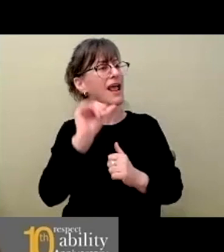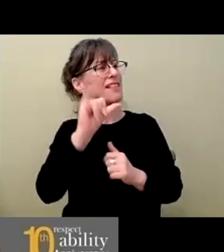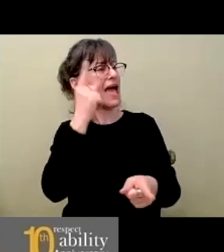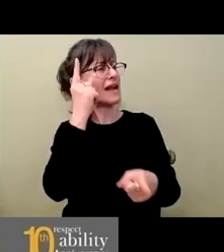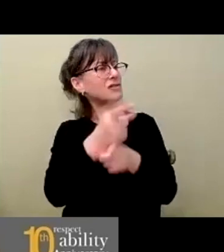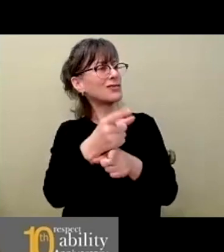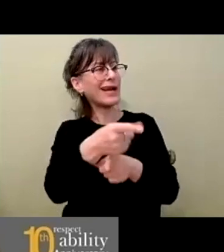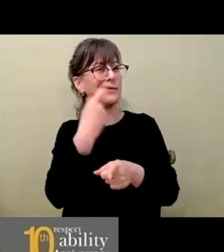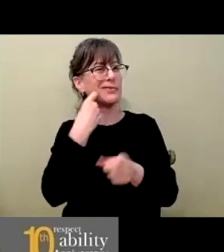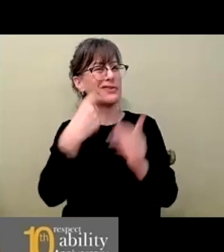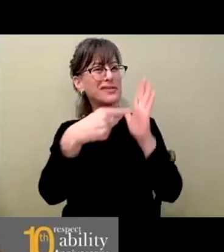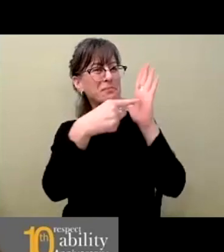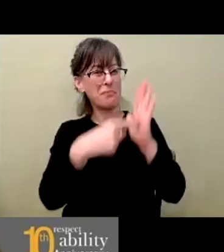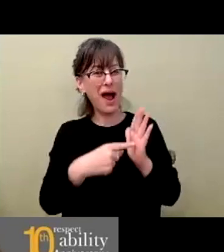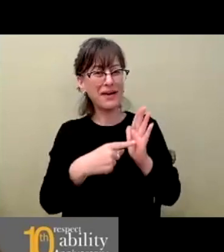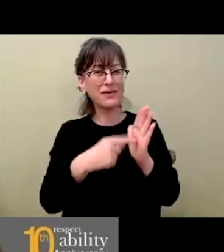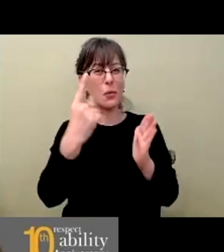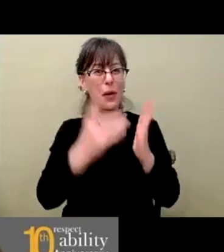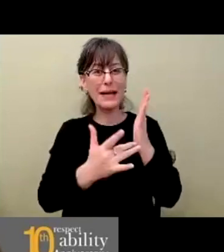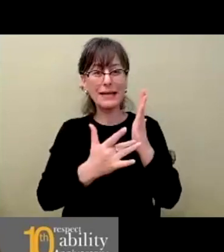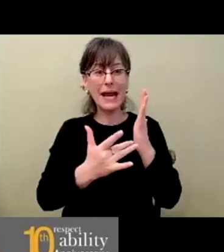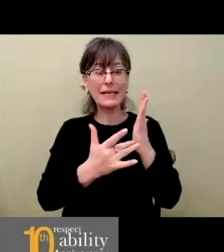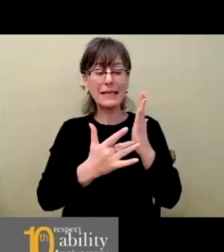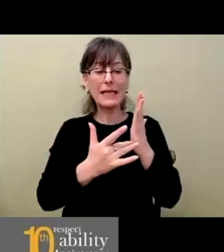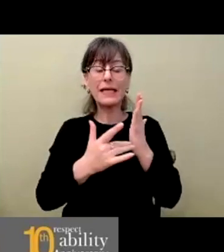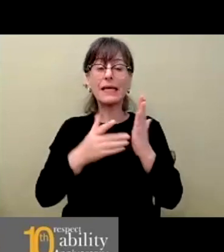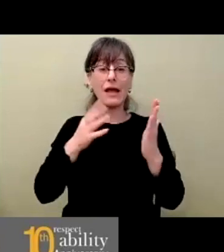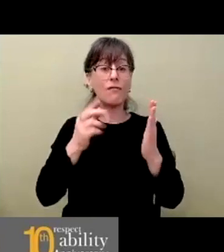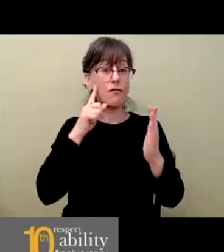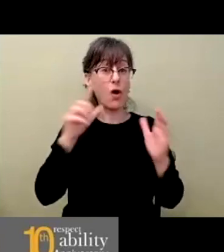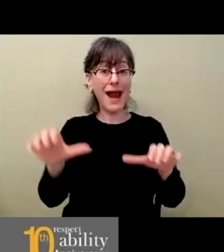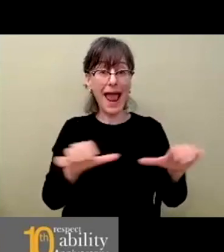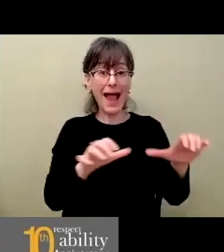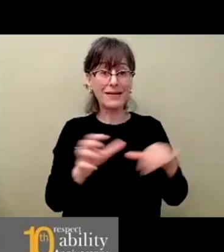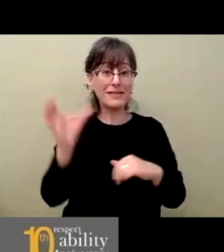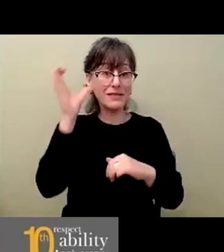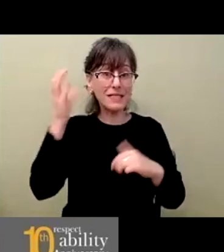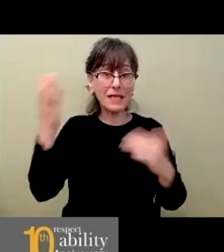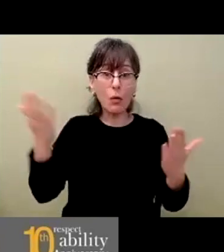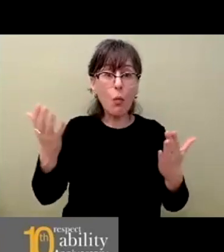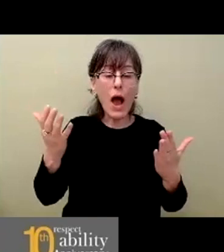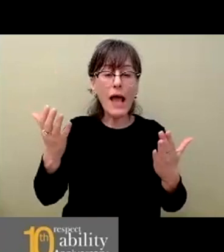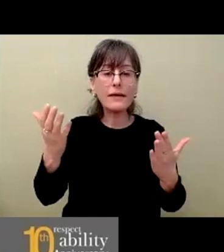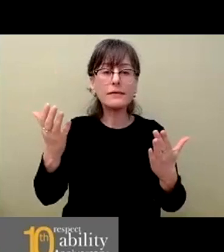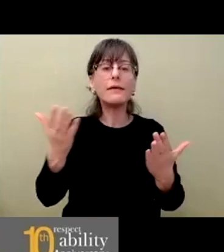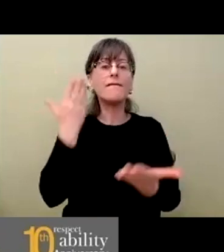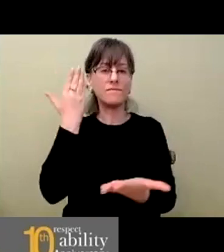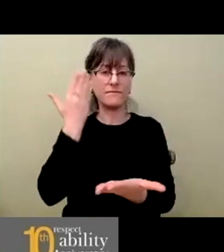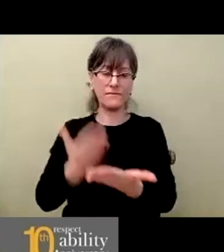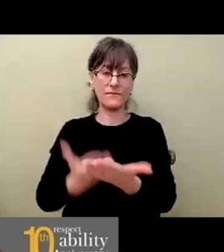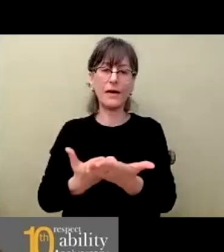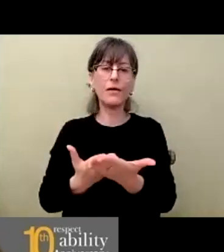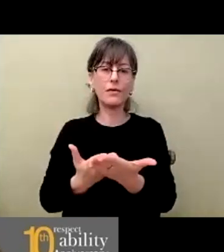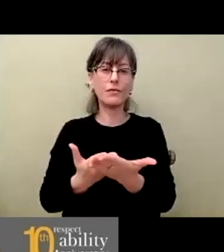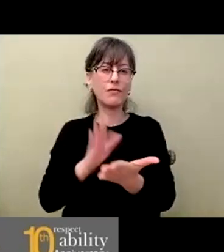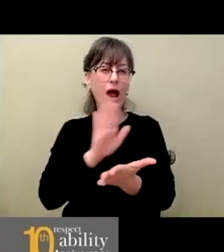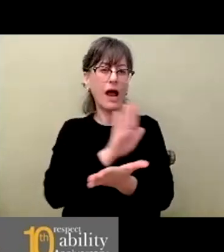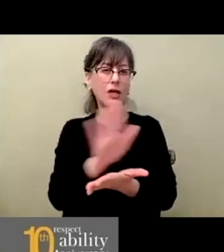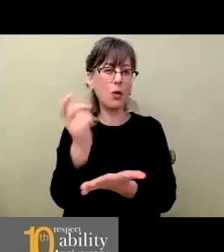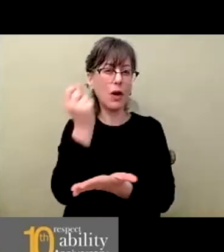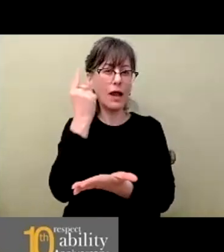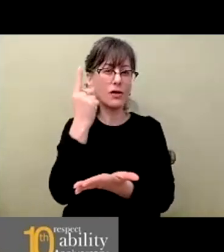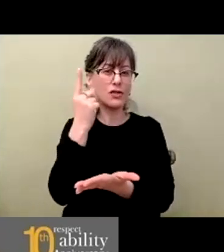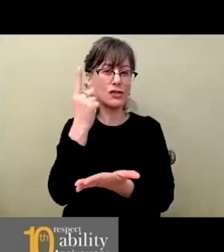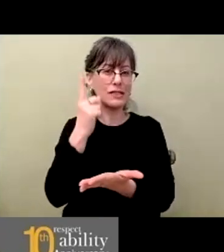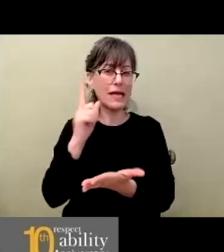modeled for us one of the techniques of active listening, which is to verify your understanding of